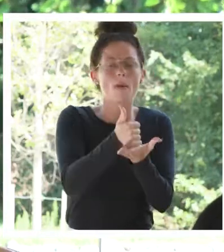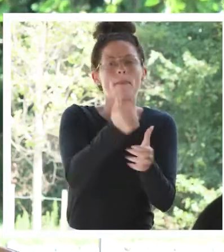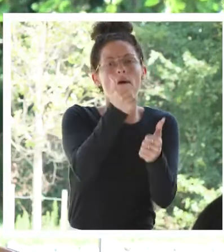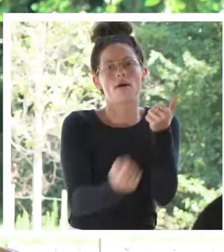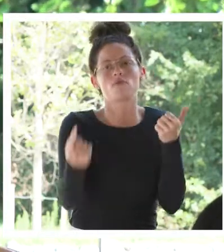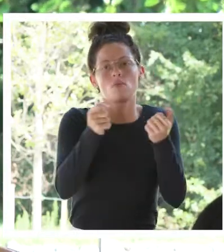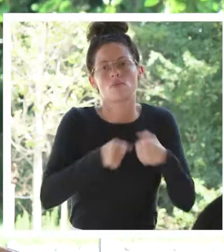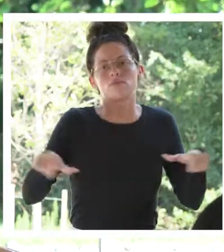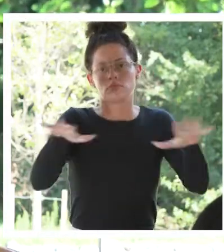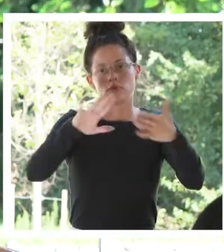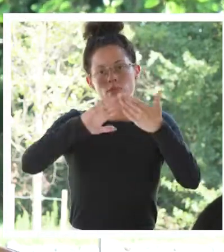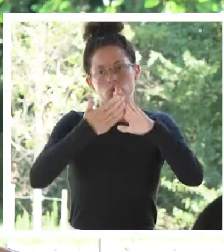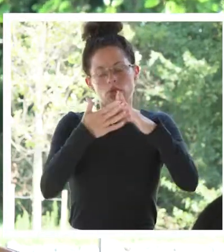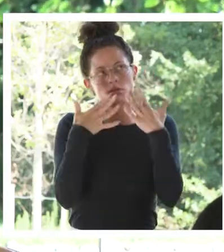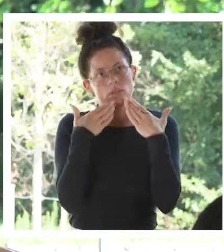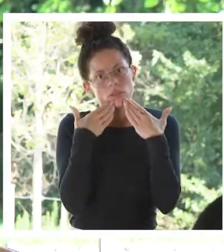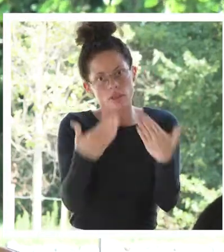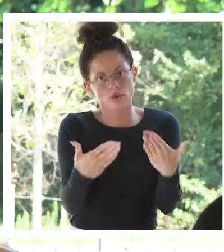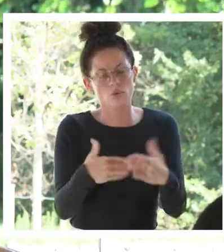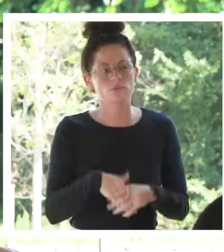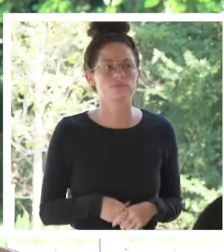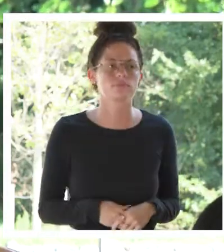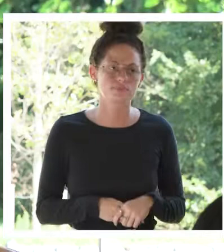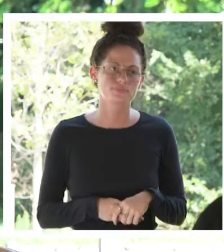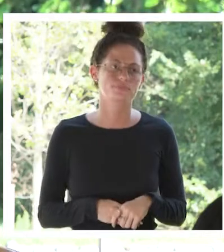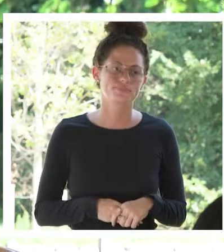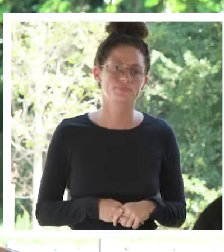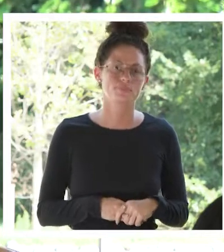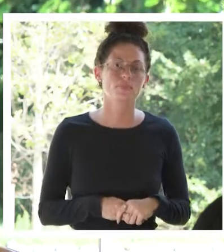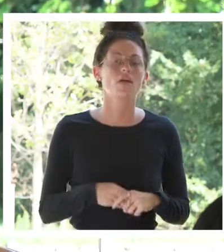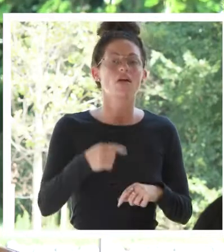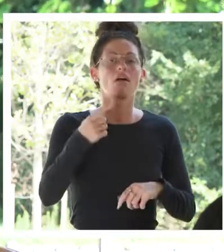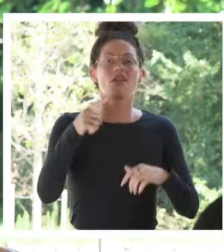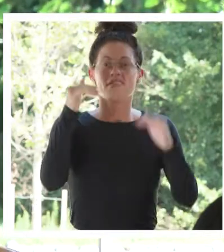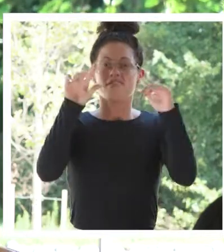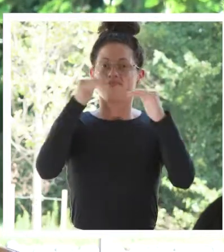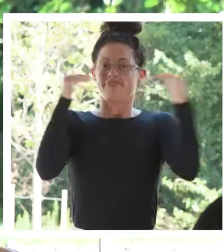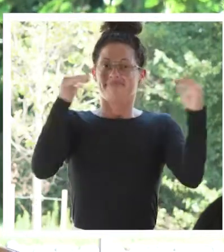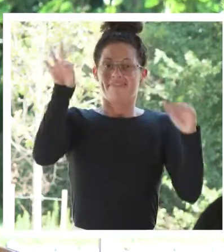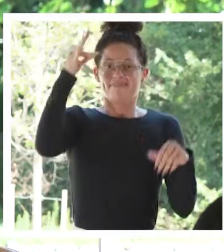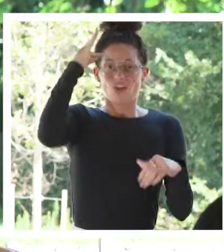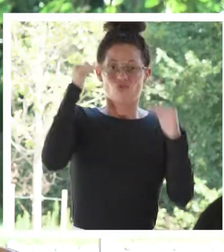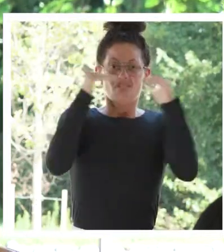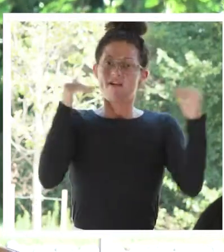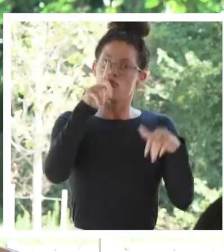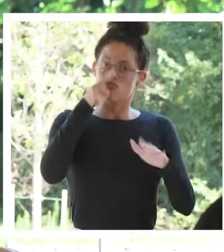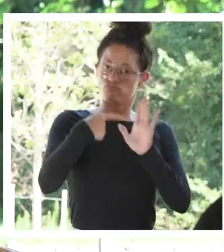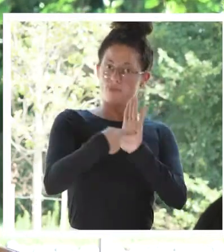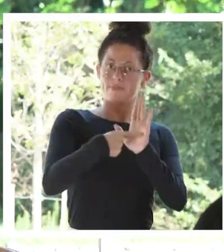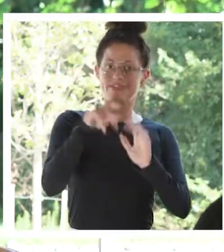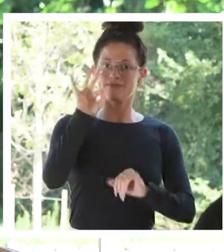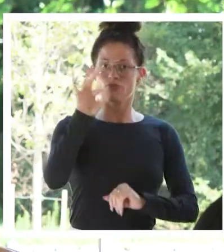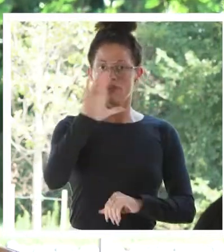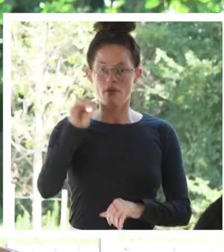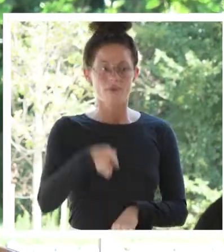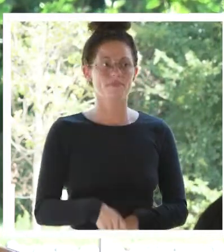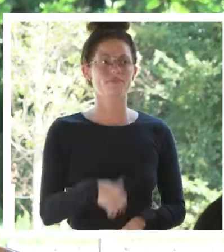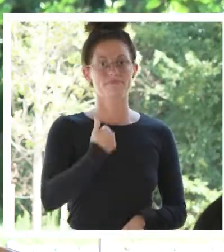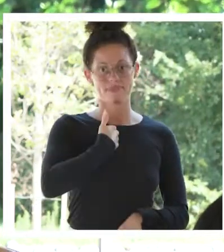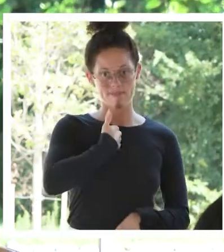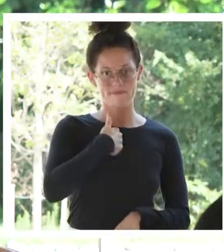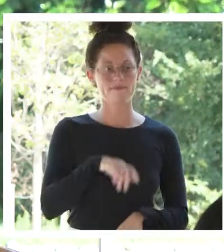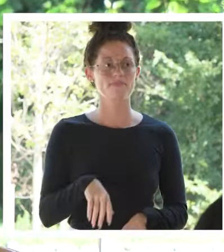community. And on behalf of those of us at the federal level who represent Frederick County, my friend and